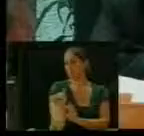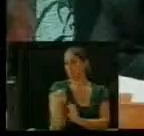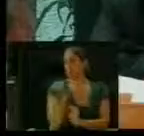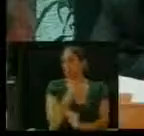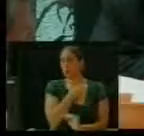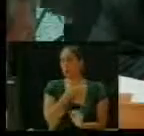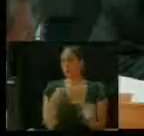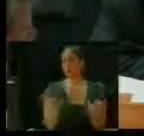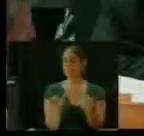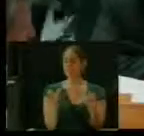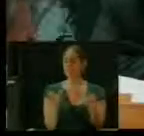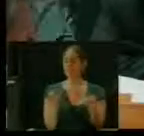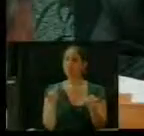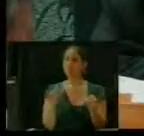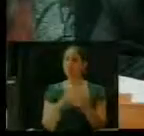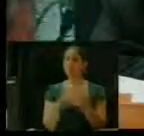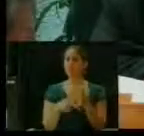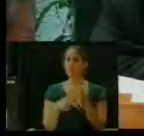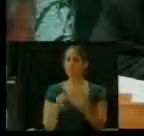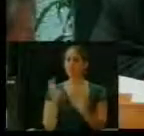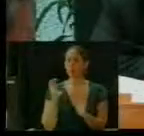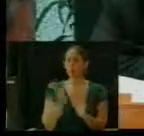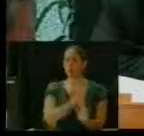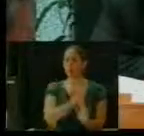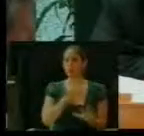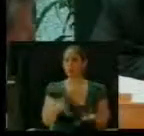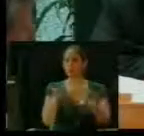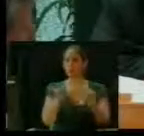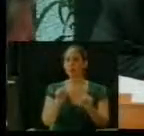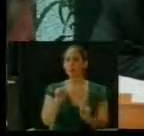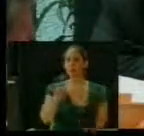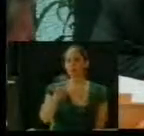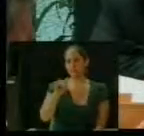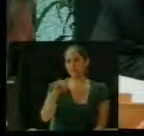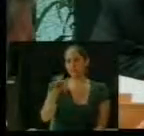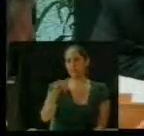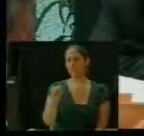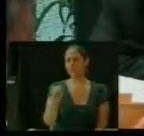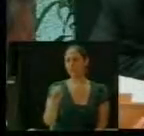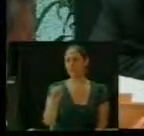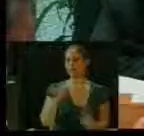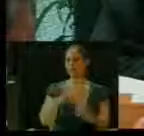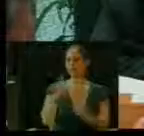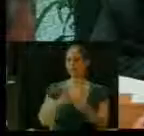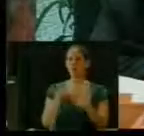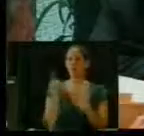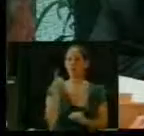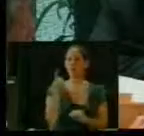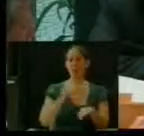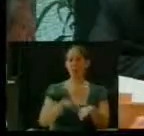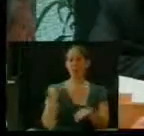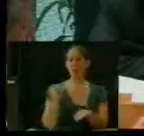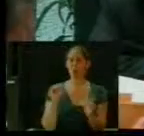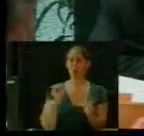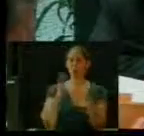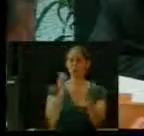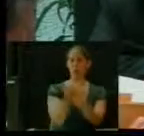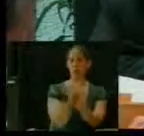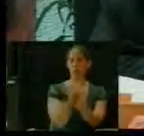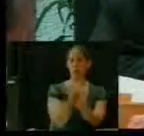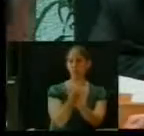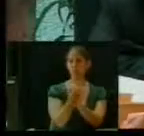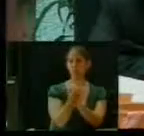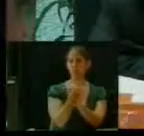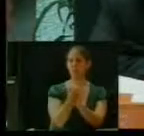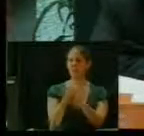did, this commission adopted the CTAS policy. We've changed that policy one time, and that was in the